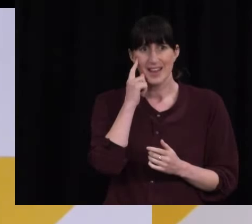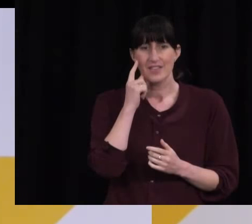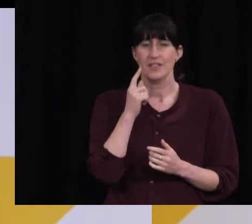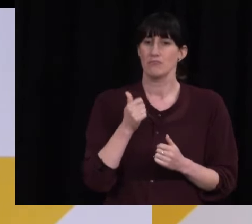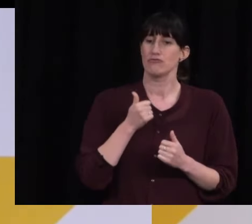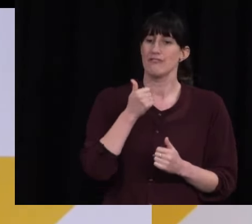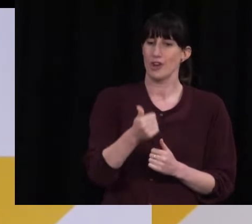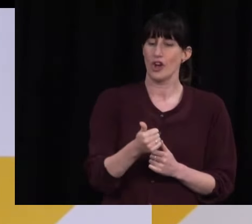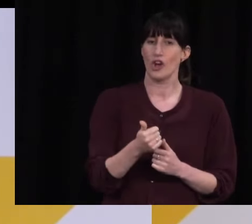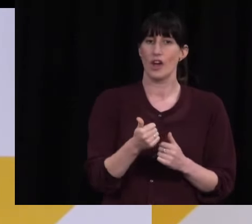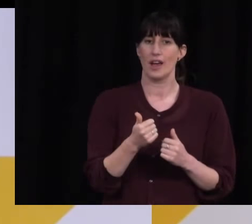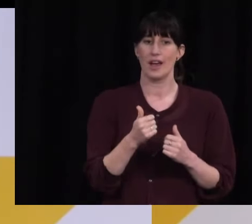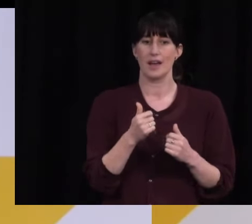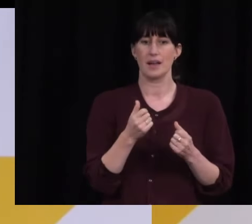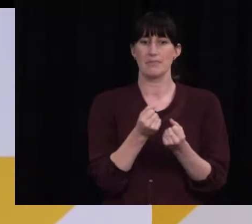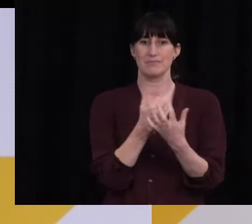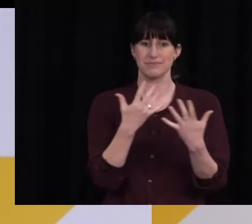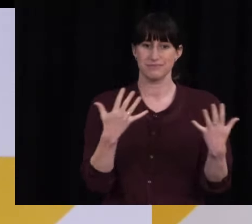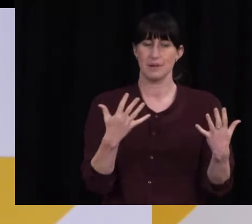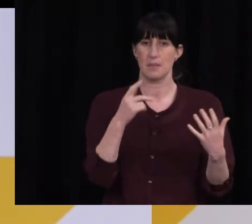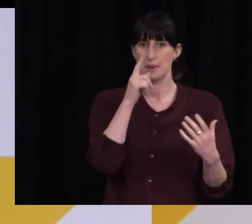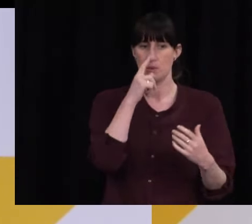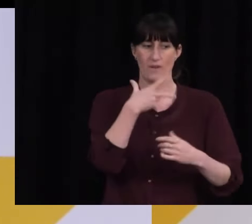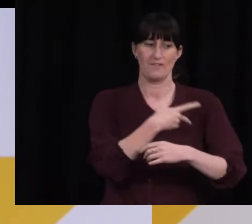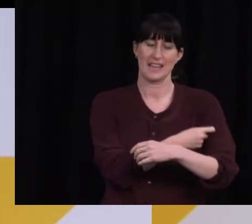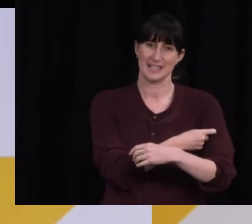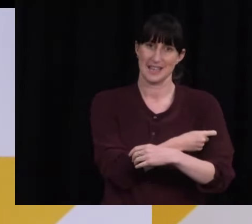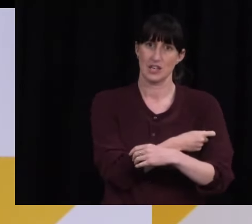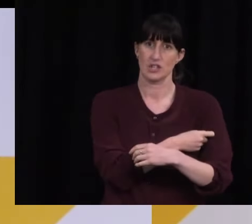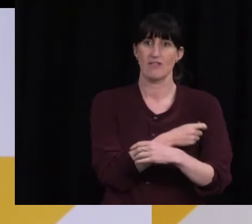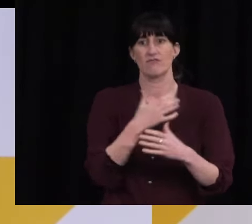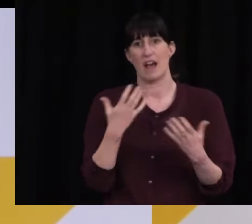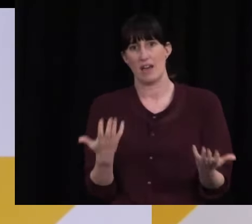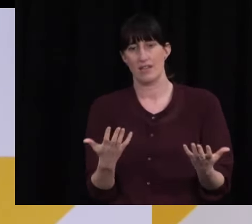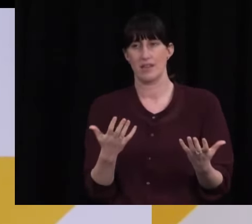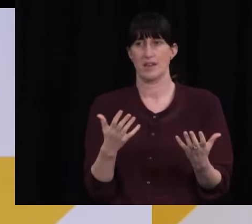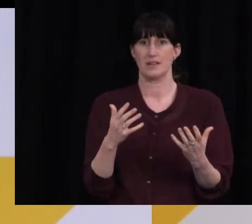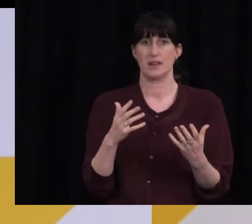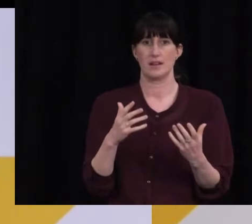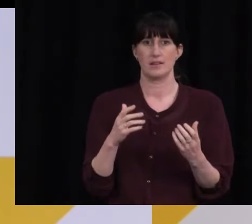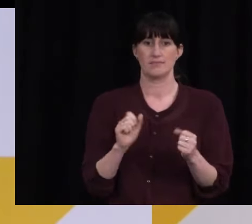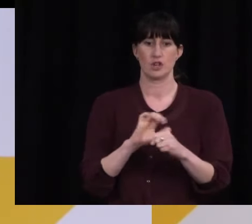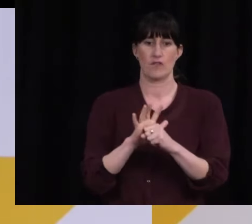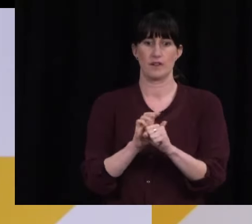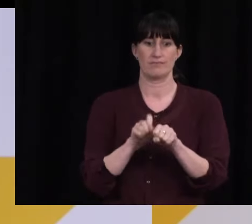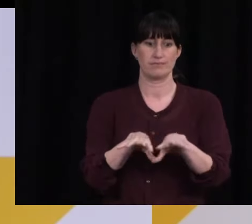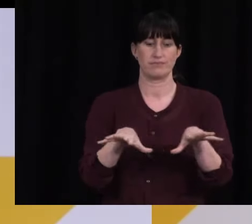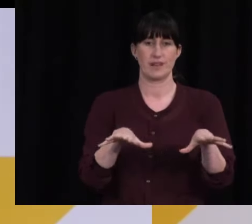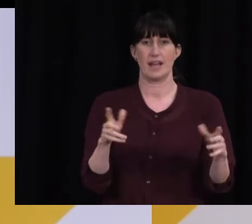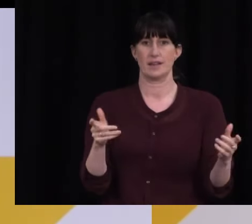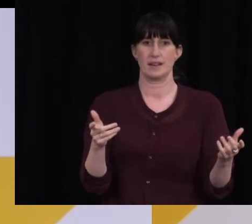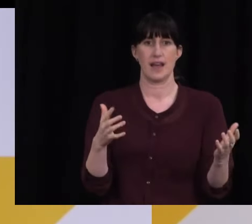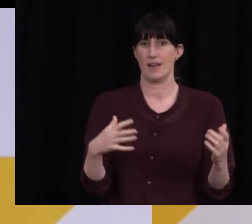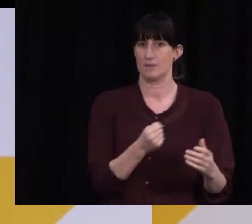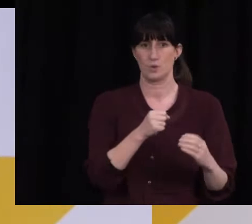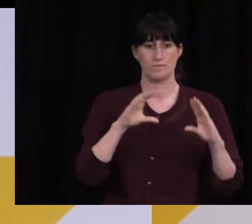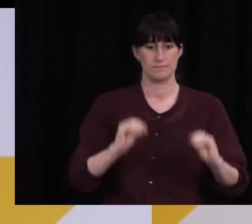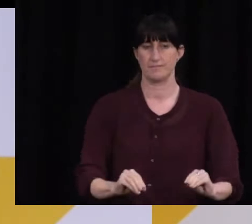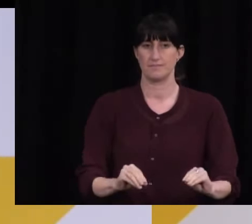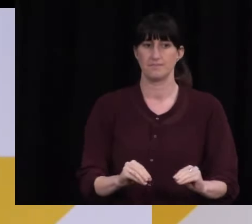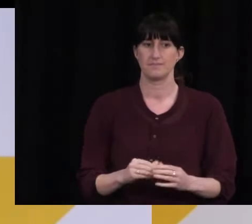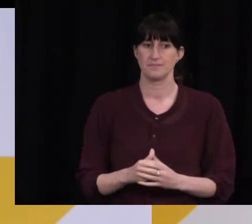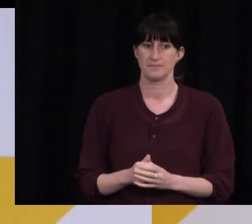last minute. Do you think using that stick approach alongside an incentive approach is a good idea? I